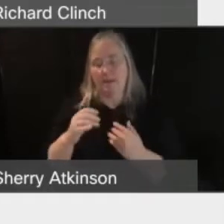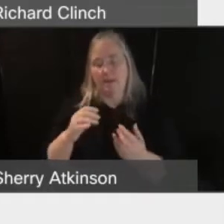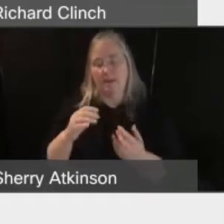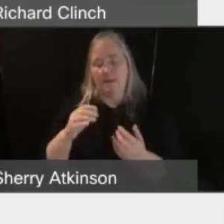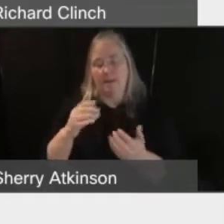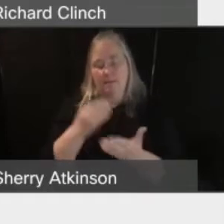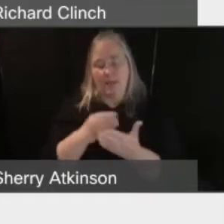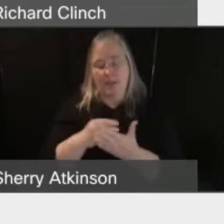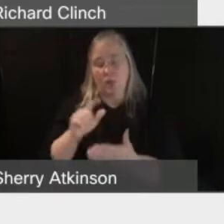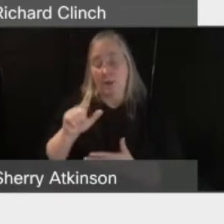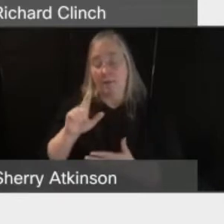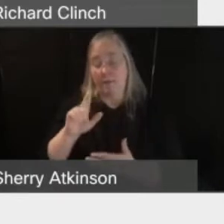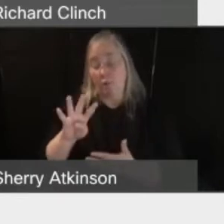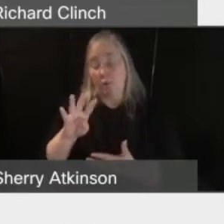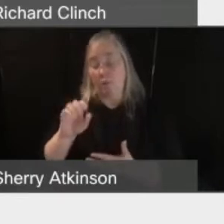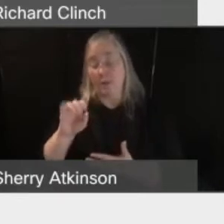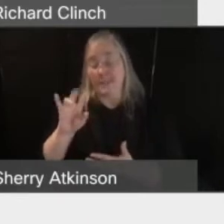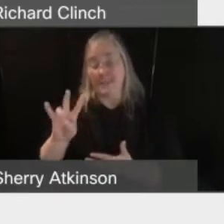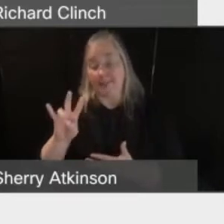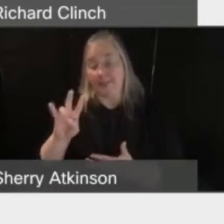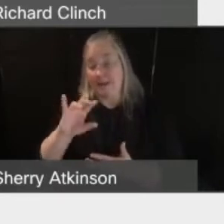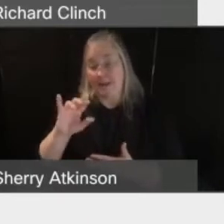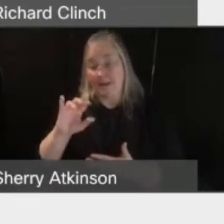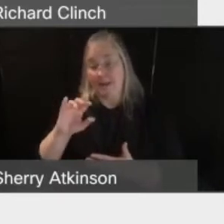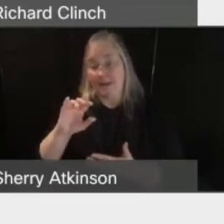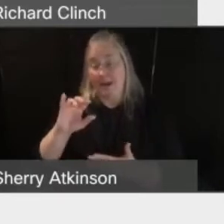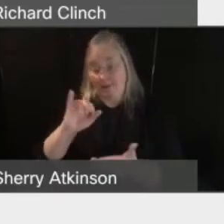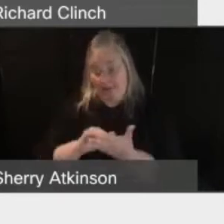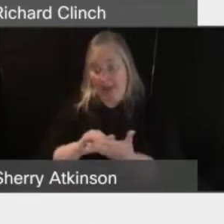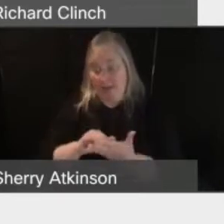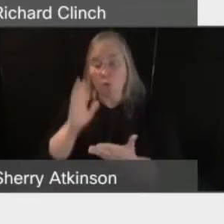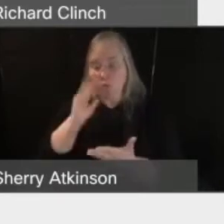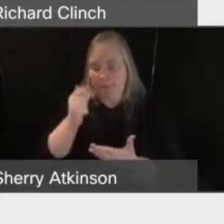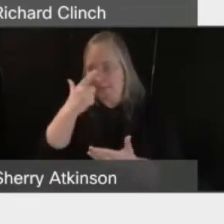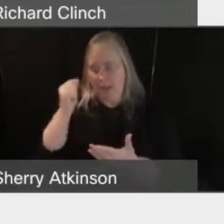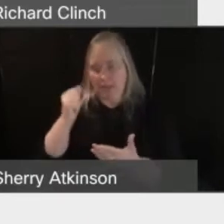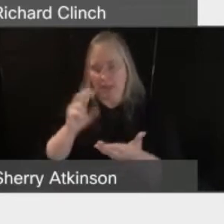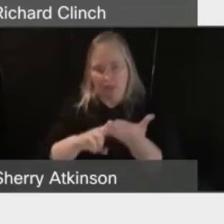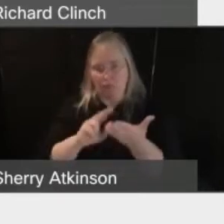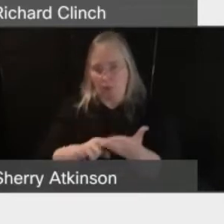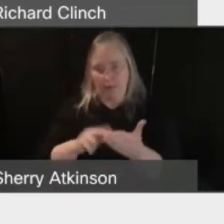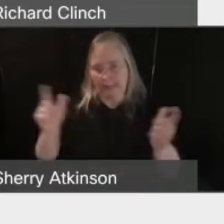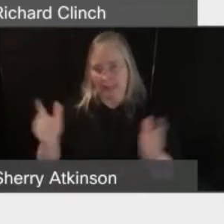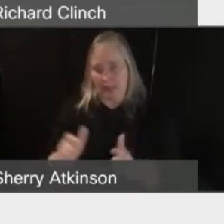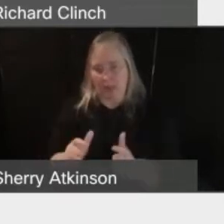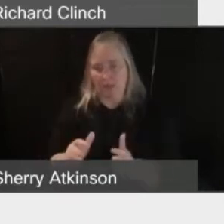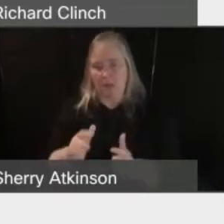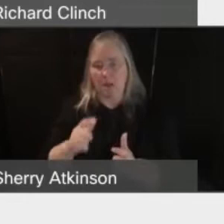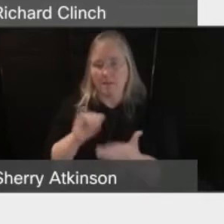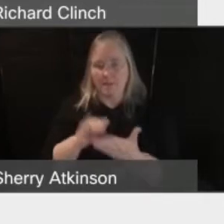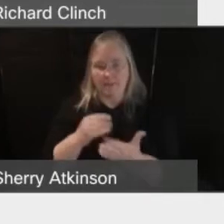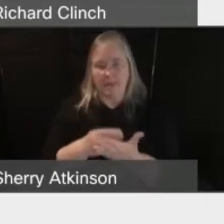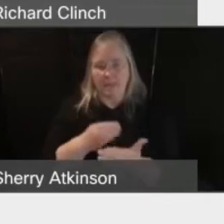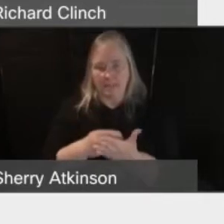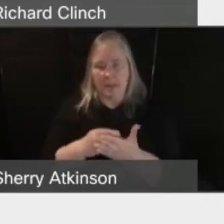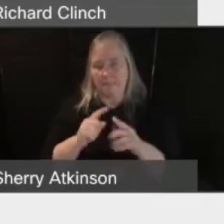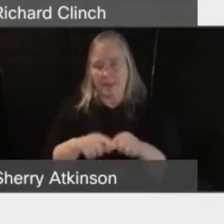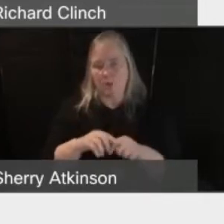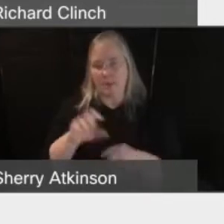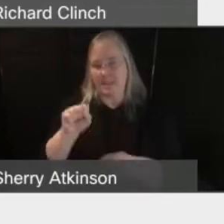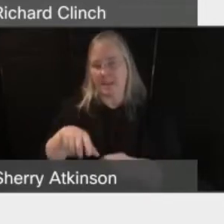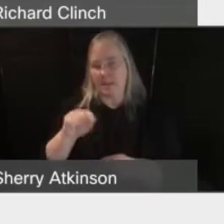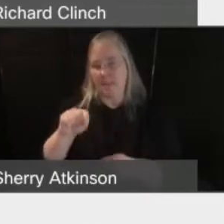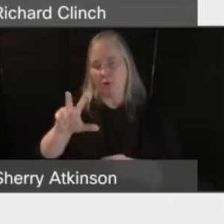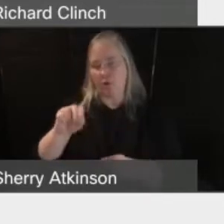24.7 of that would be due to the enrollment decline. The funding formulas are based on the September 30th enrollment of